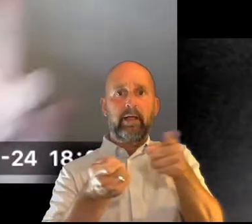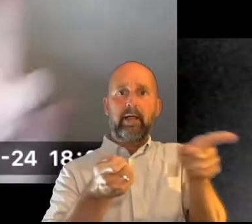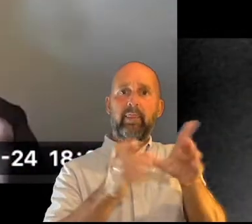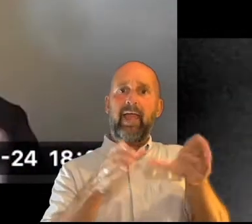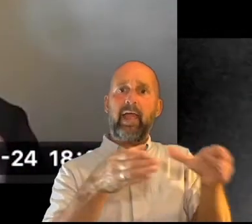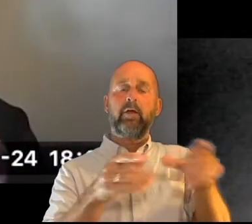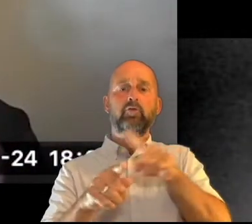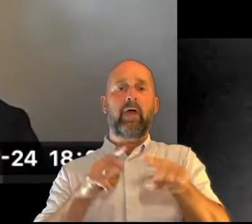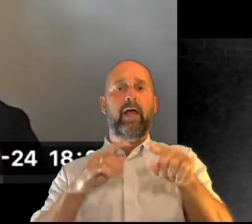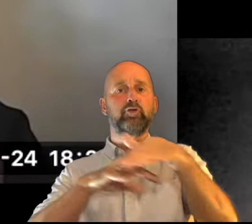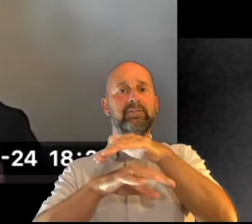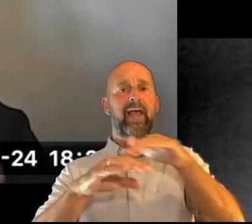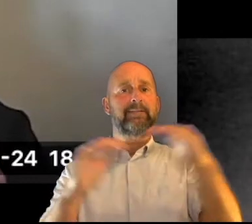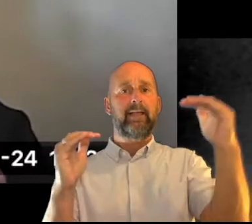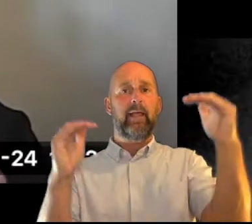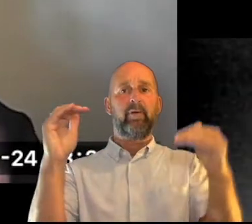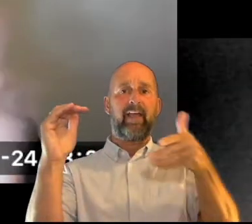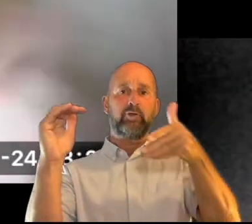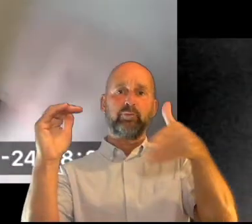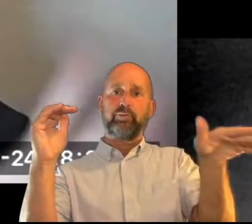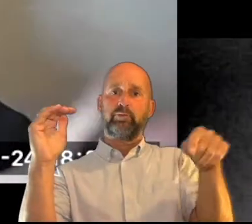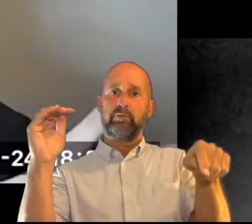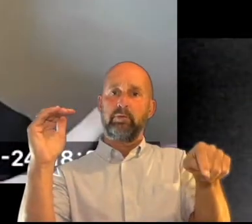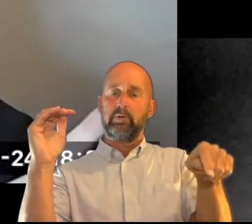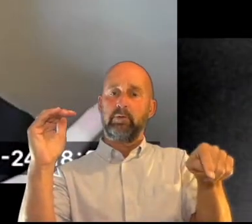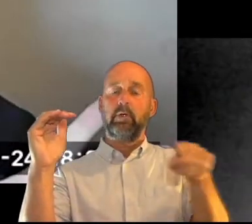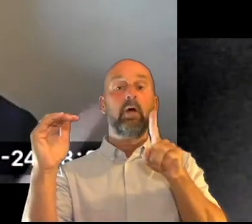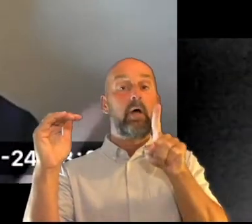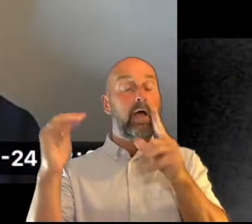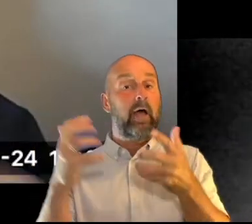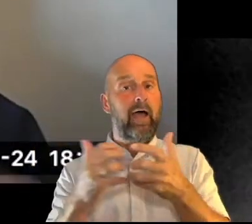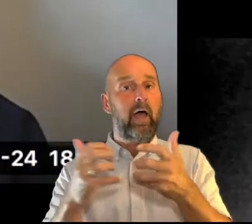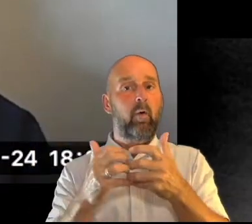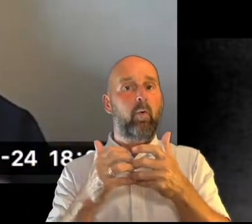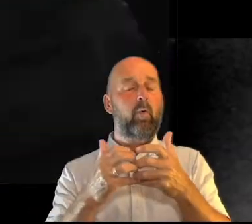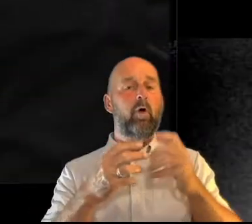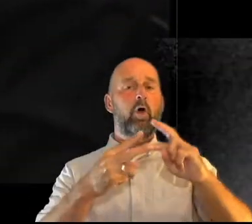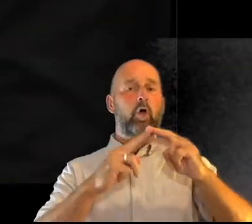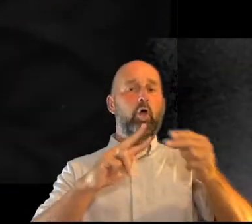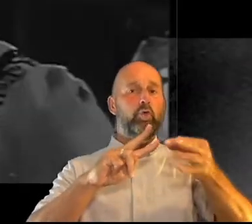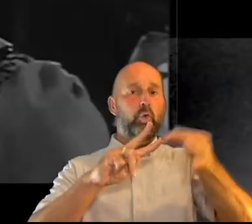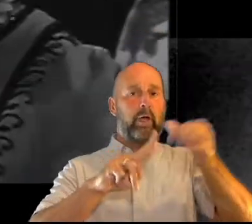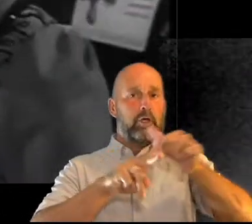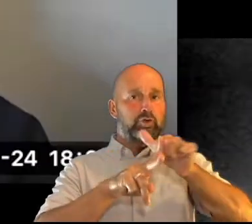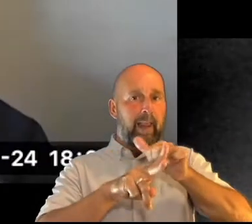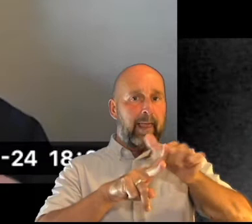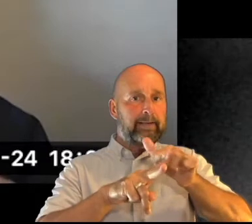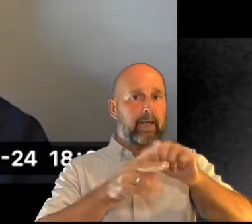rid society of imperfection. And in doing that, there's a whole eugenics